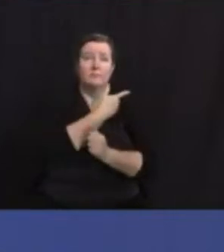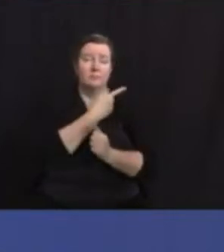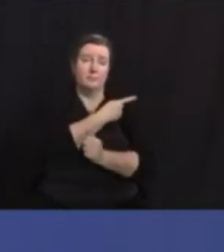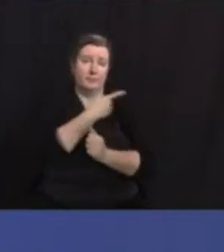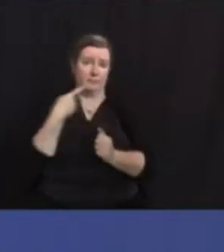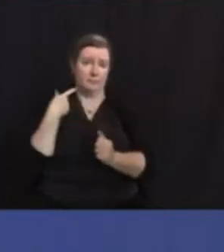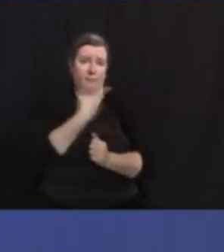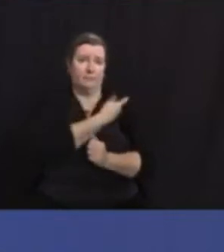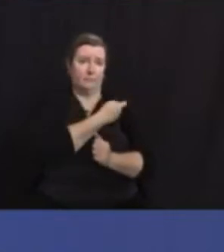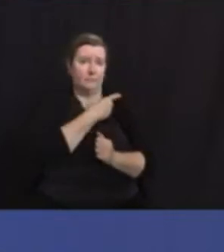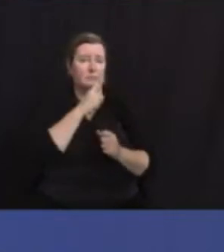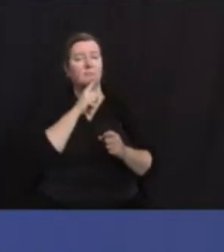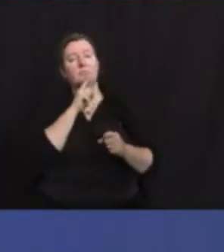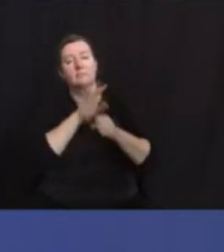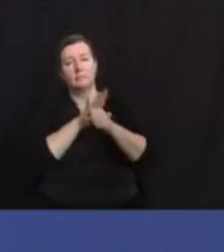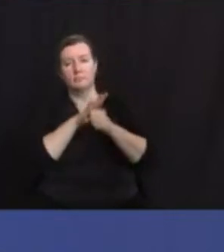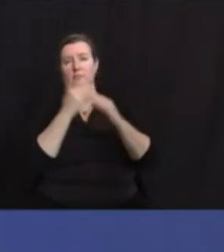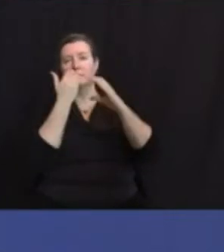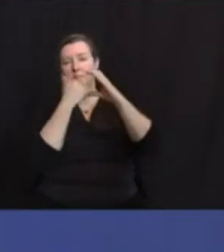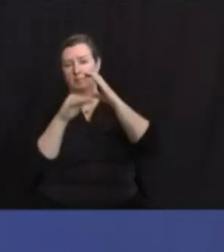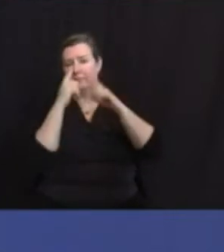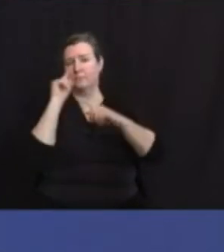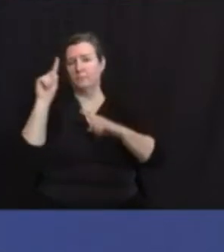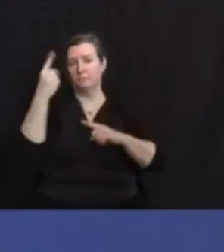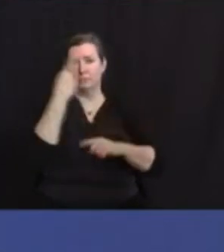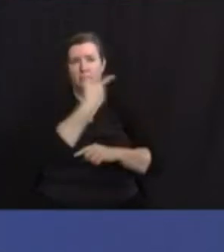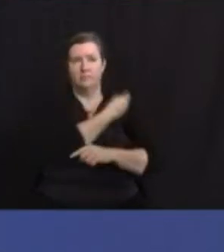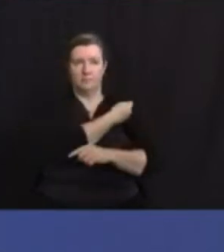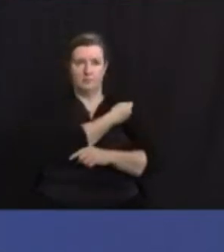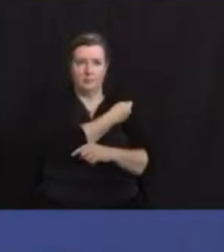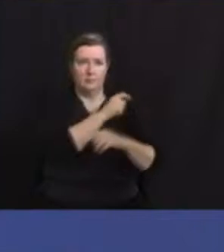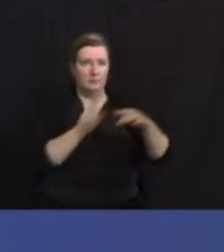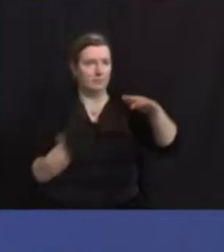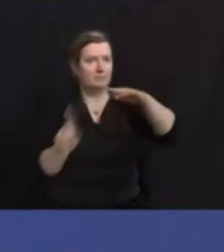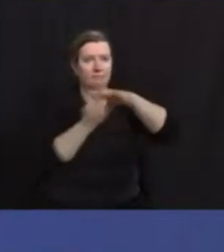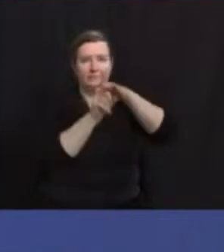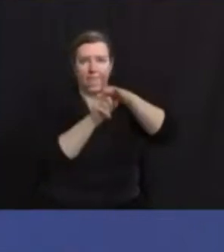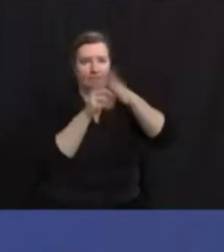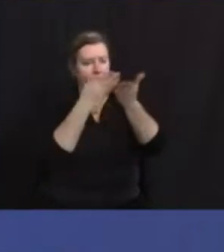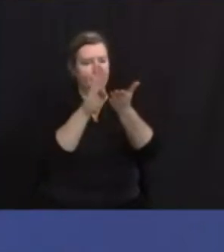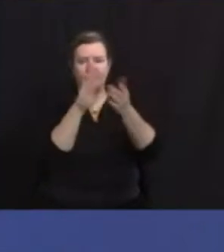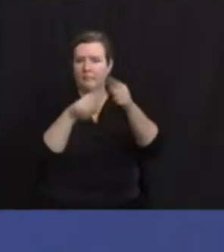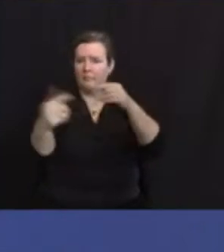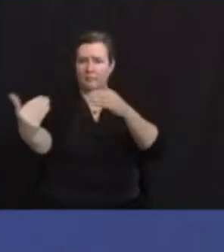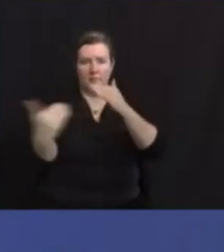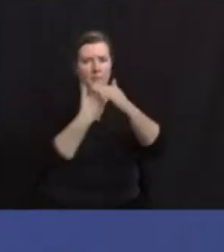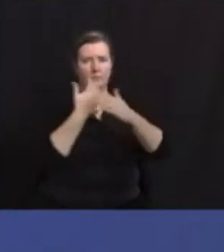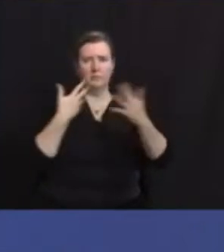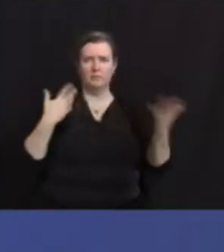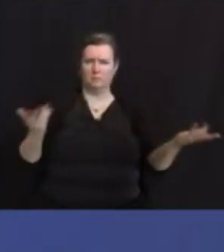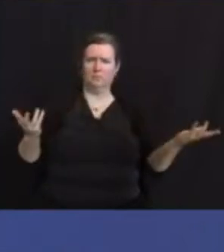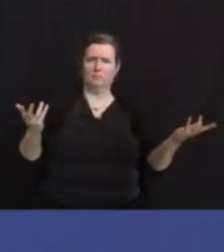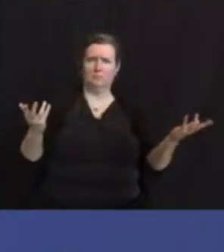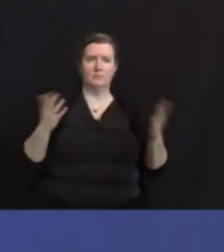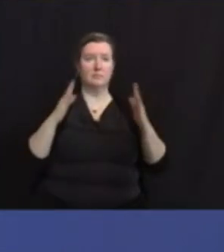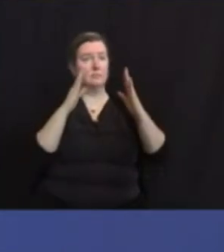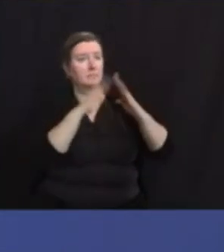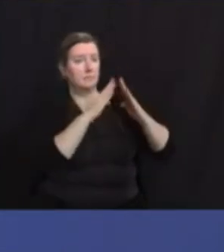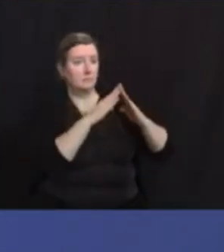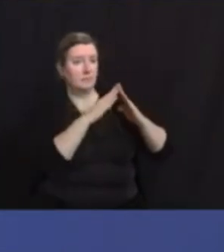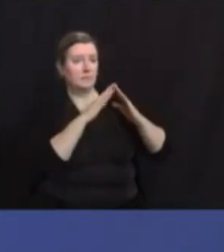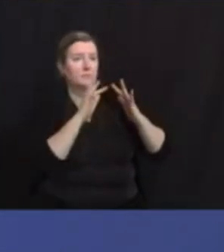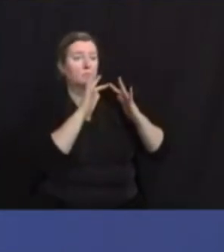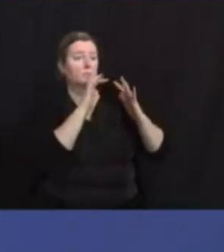first doses, but were turned away at the door with no warning. The city says the state website should have informed people that their appointments